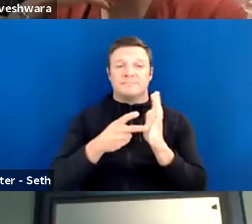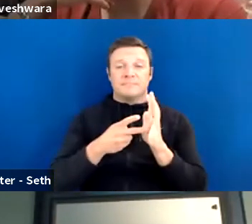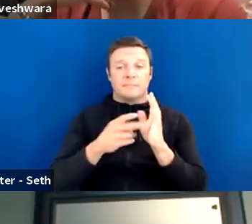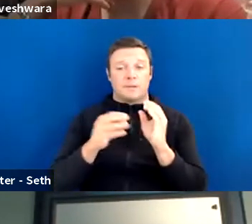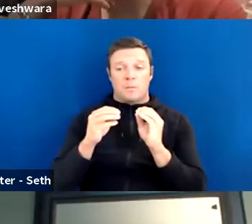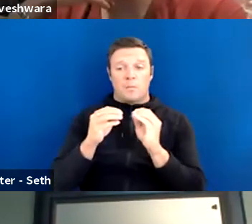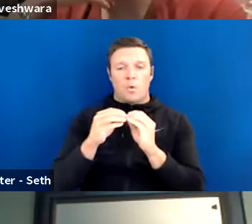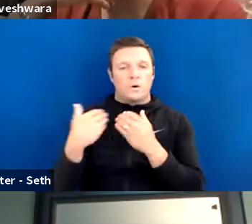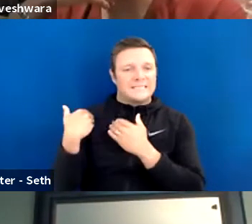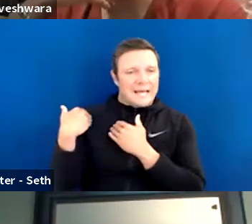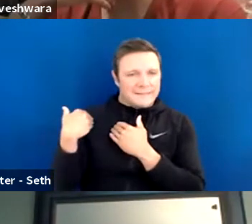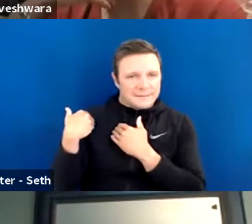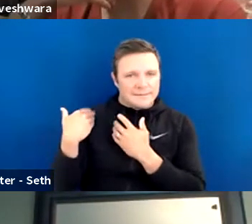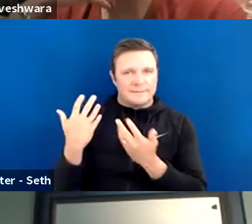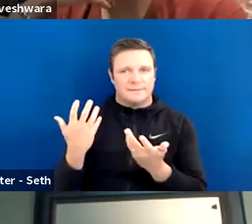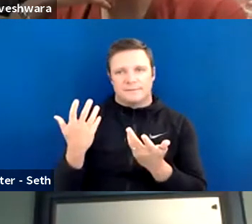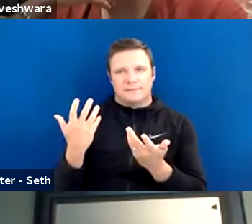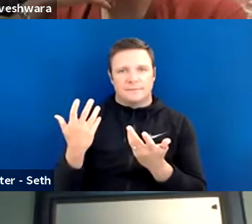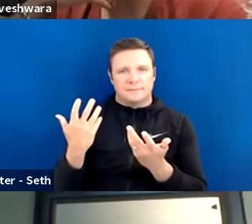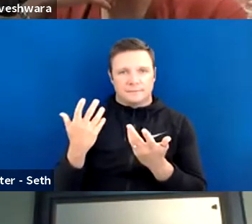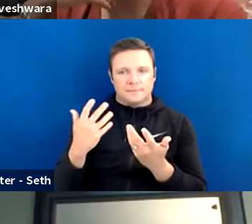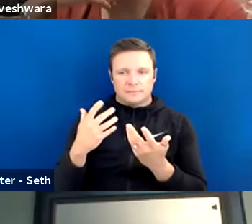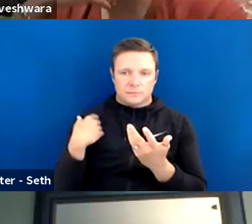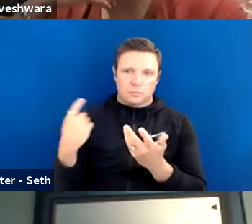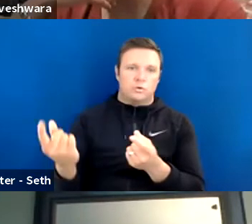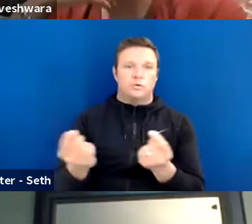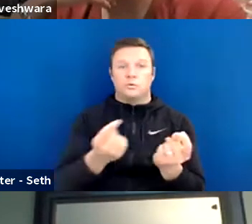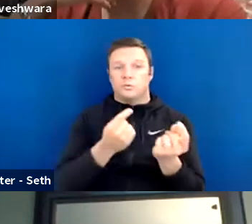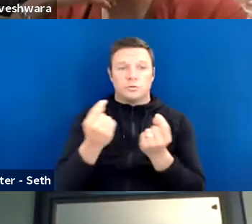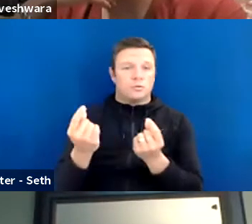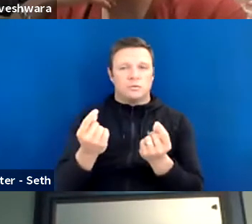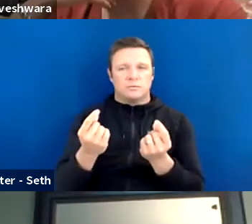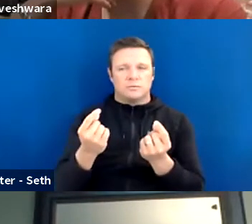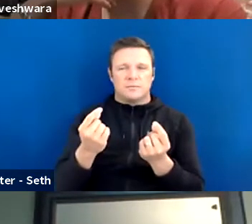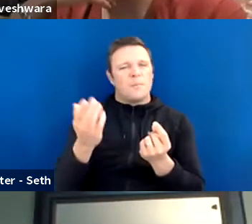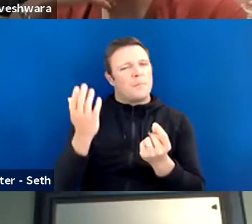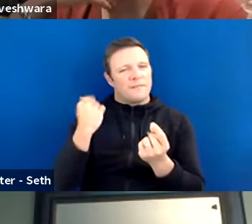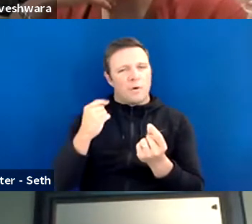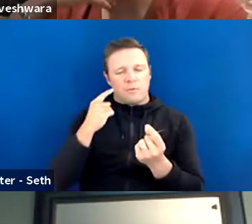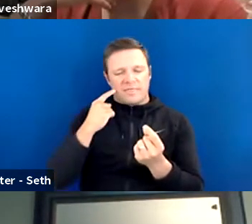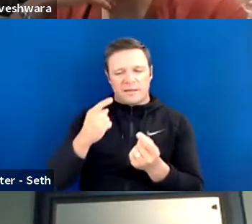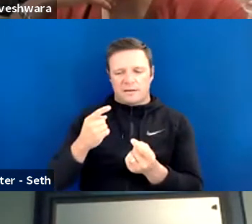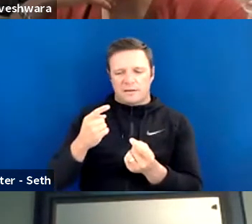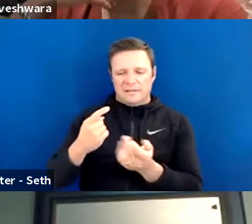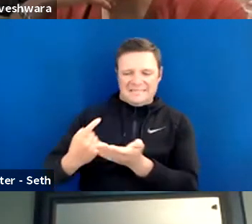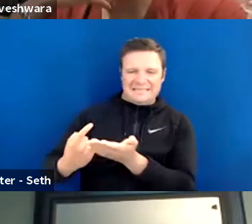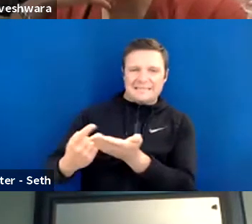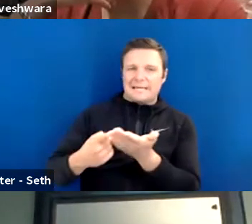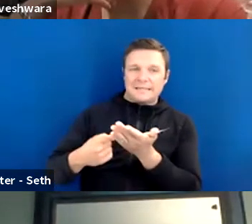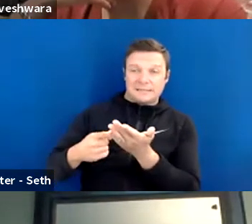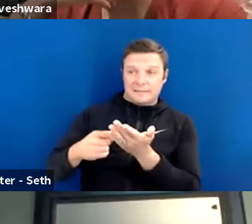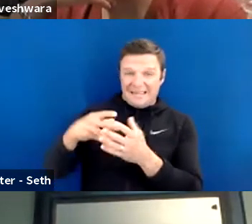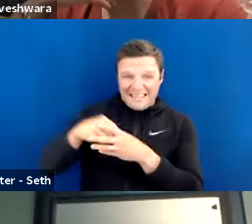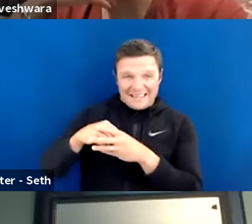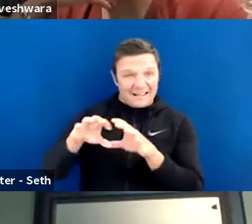tasks, which I would normally not consider a discussion in a class a task or a graded assignment, but that's what it had to